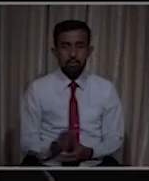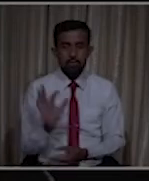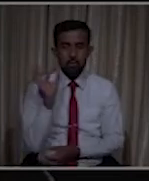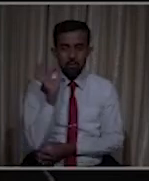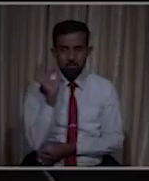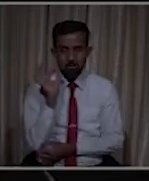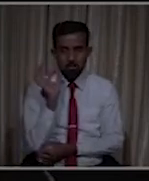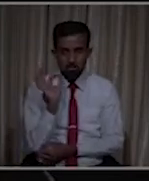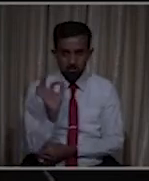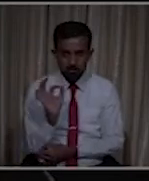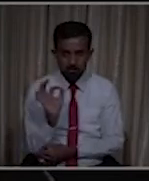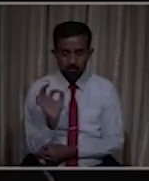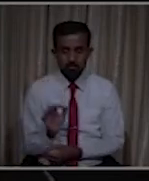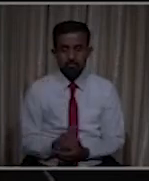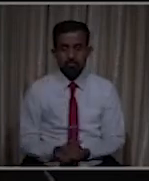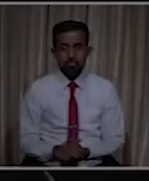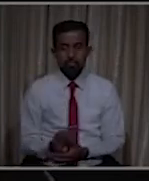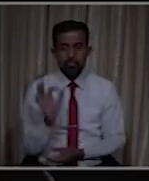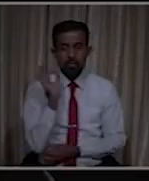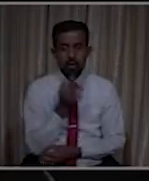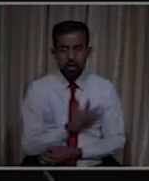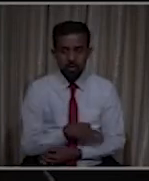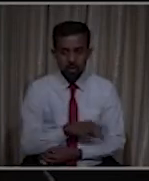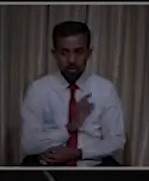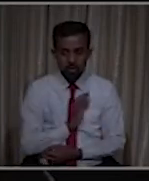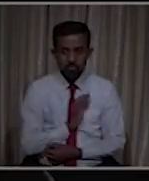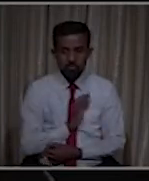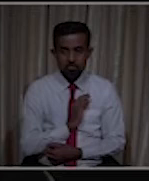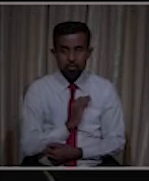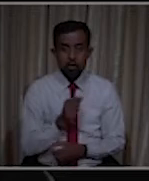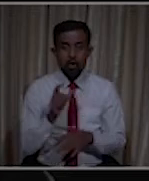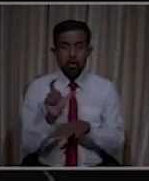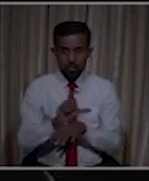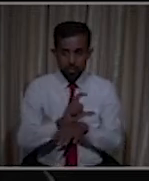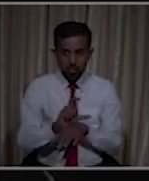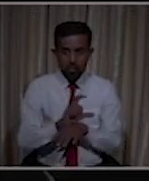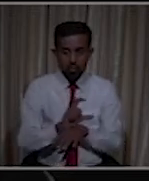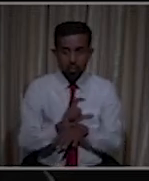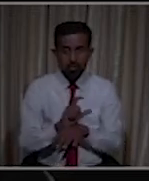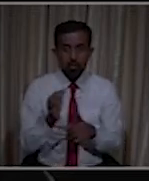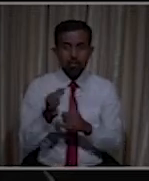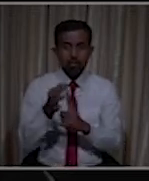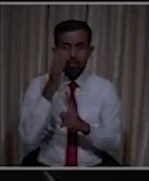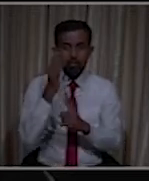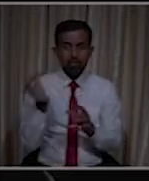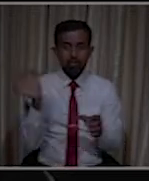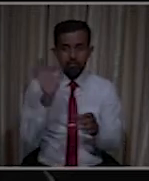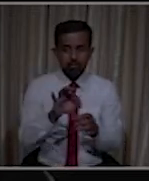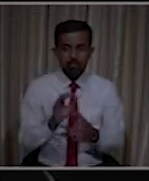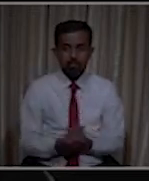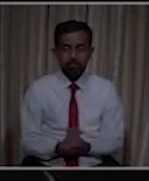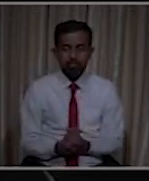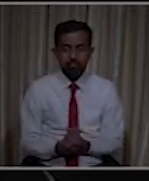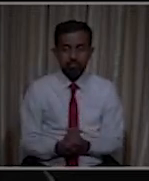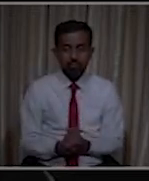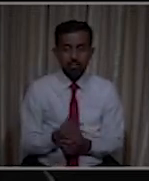In fact, I referred this matter about Venerable Jnanasara and his chairmanship of the One Country, One Law Commission.